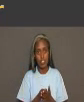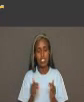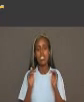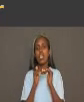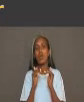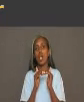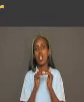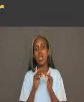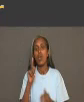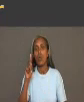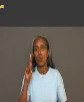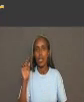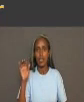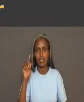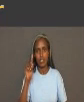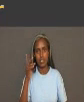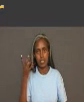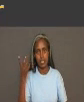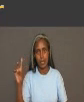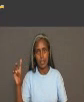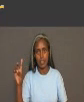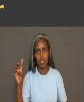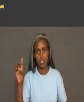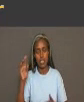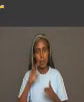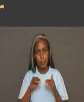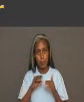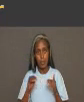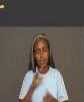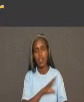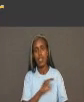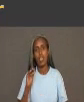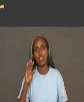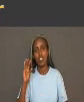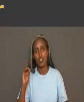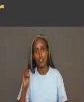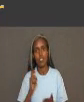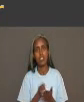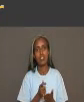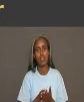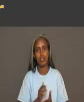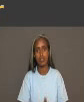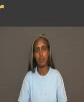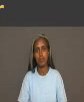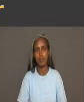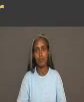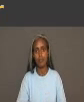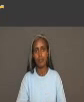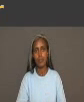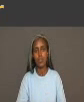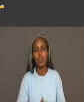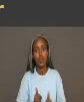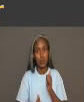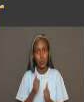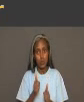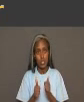equals 117 birr and 50 cents, which